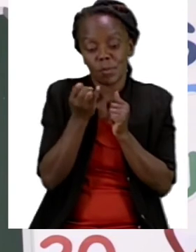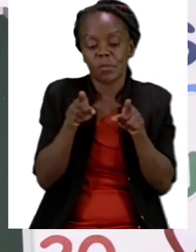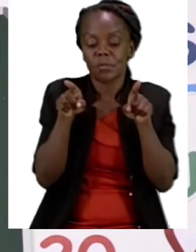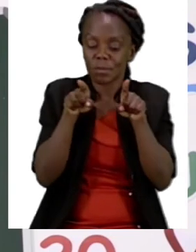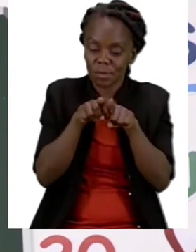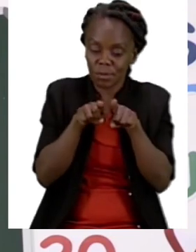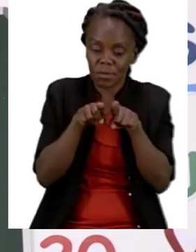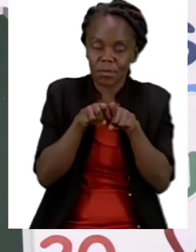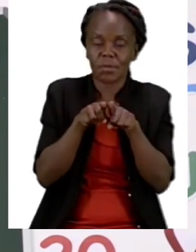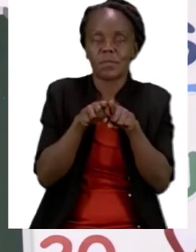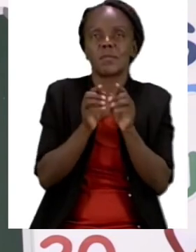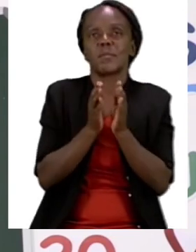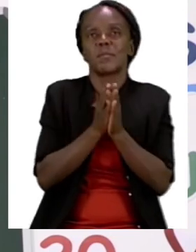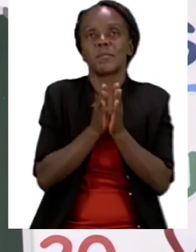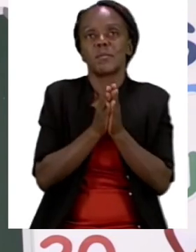round.